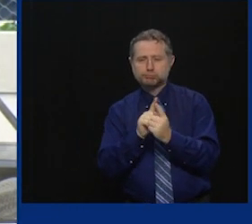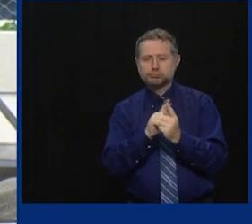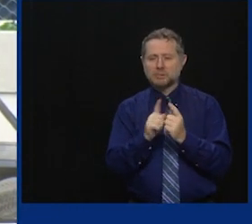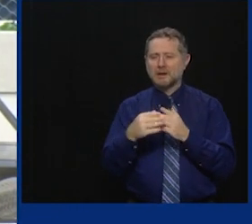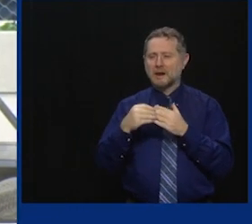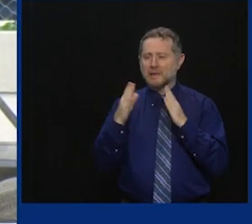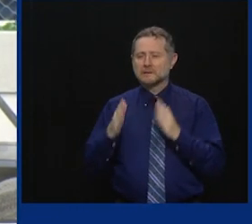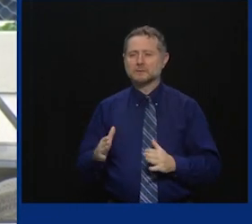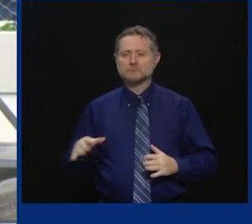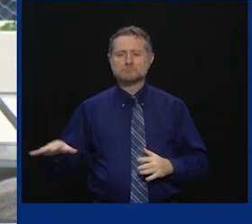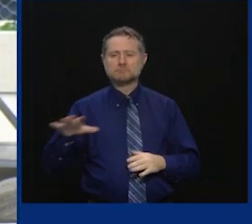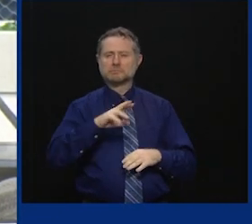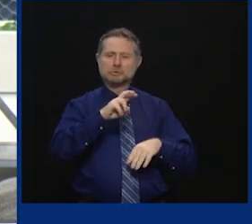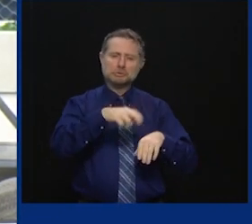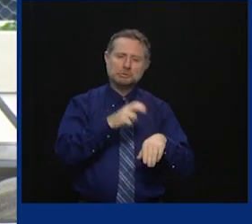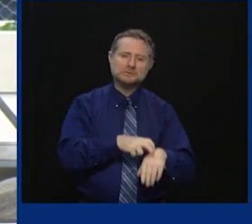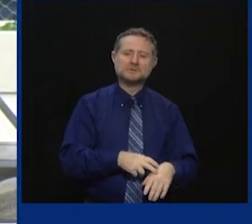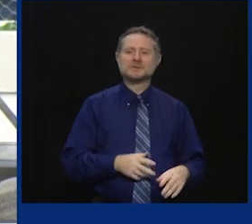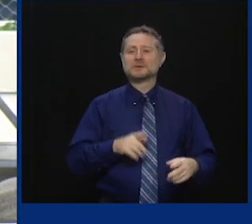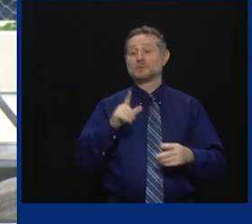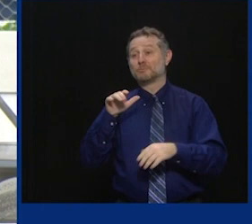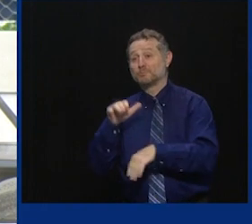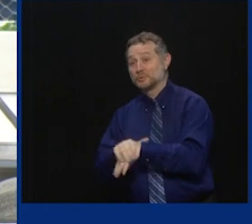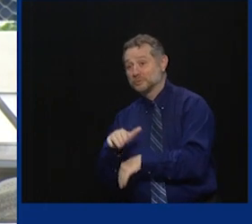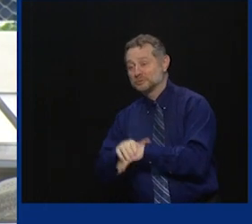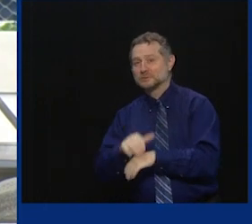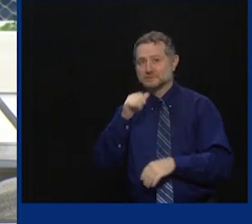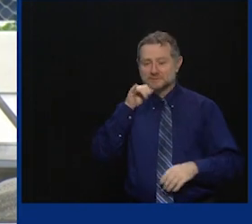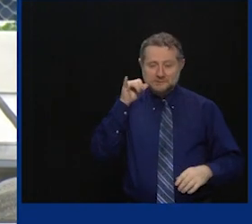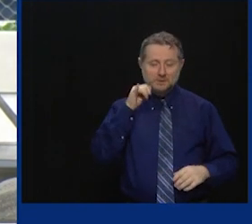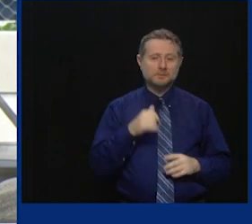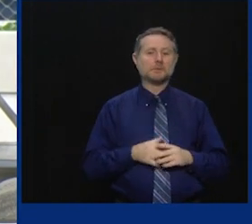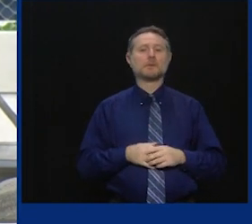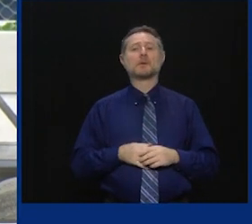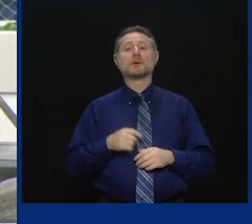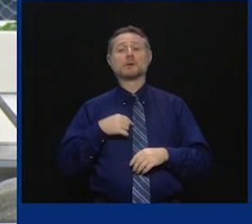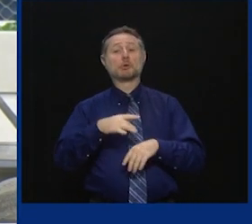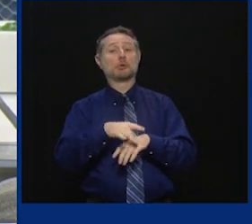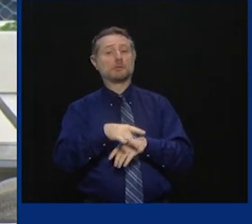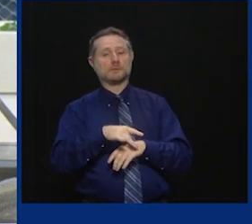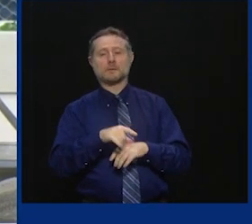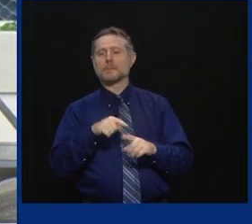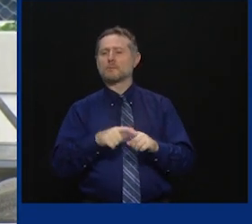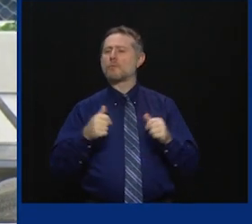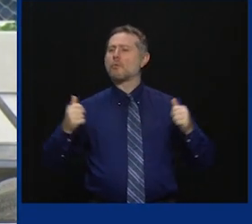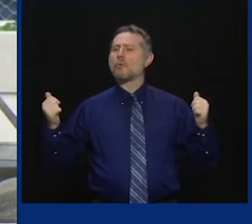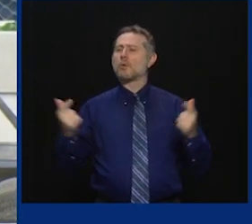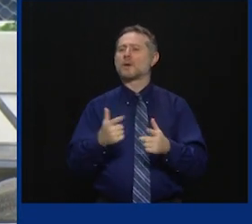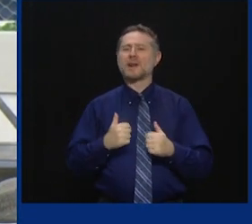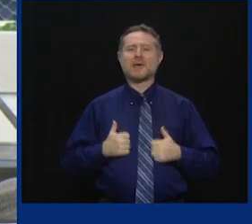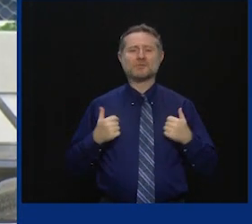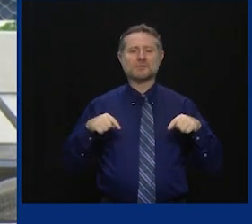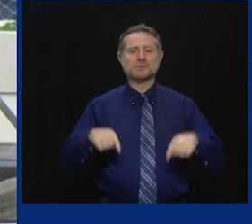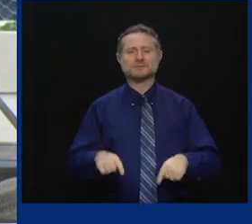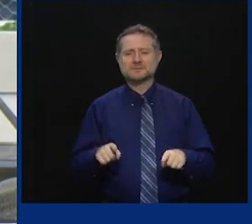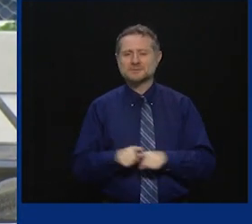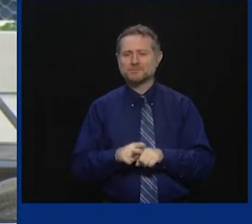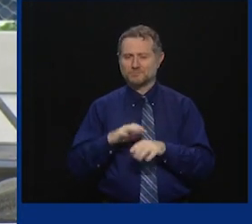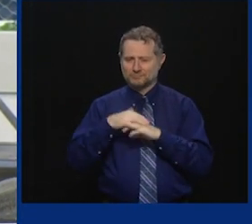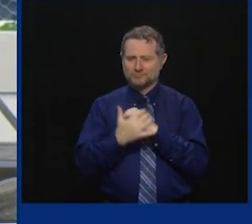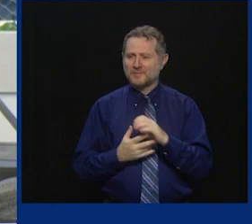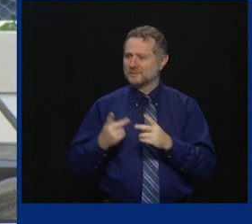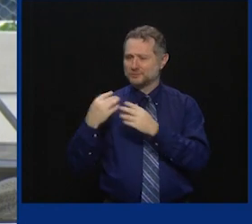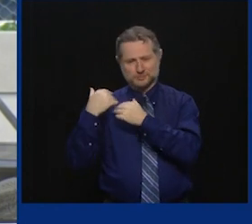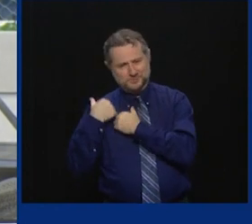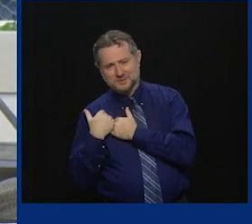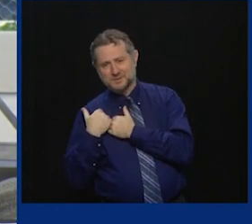many are coming to our community. The earth is the common denominator for all of us. Every one of us has the weight of responsibility on our